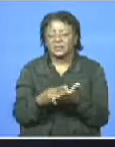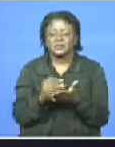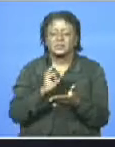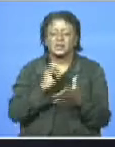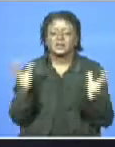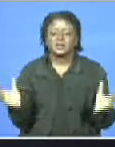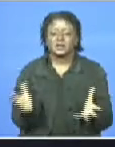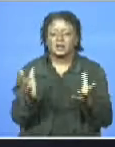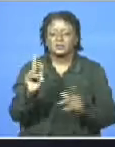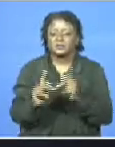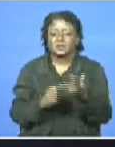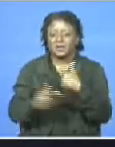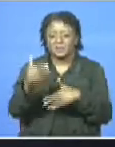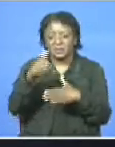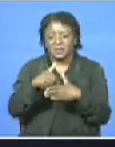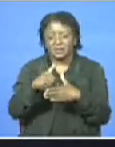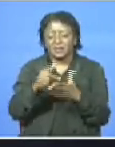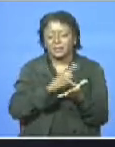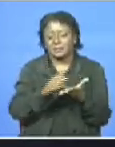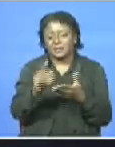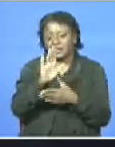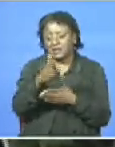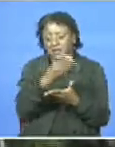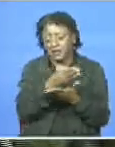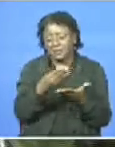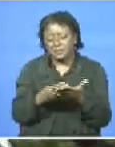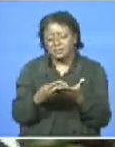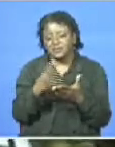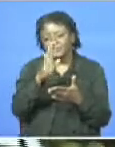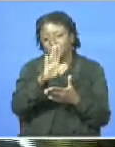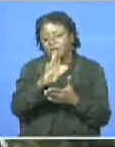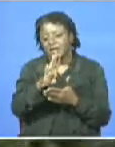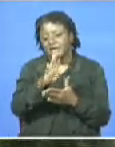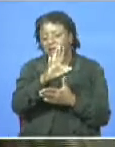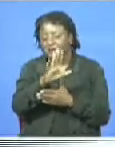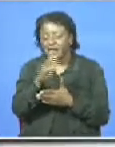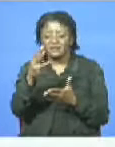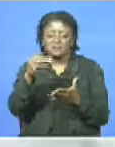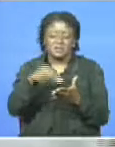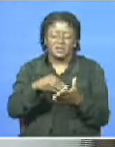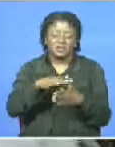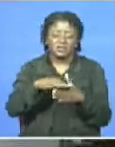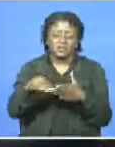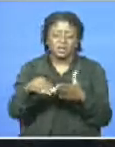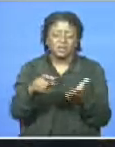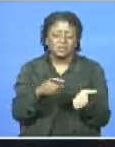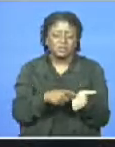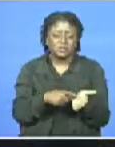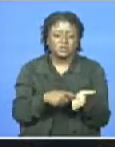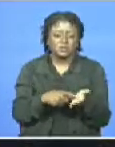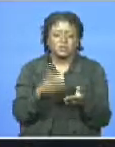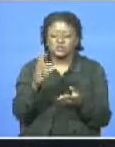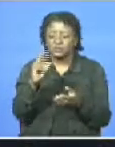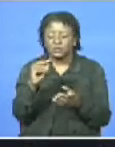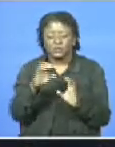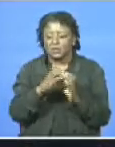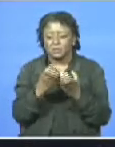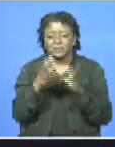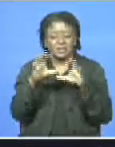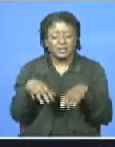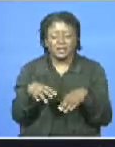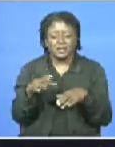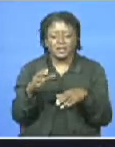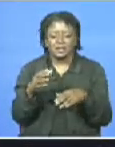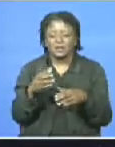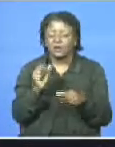in and pay your bills. We have some $45 million outstanding. No entity could efficiently operate